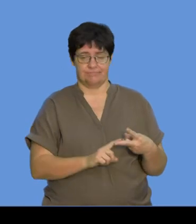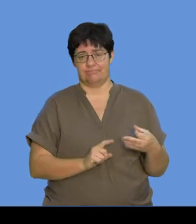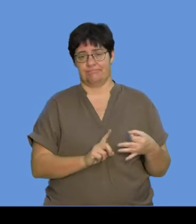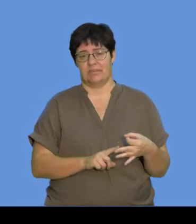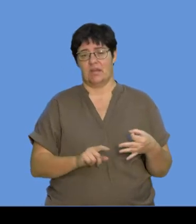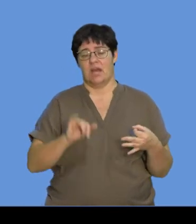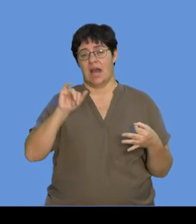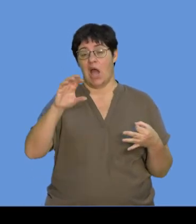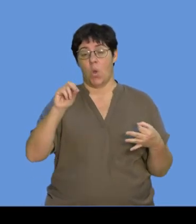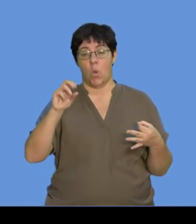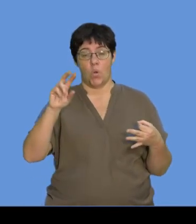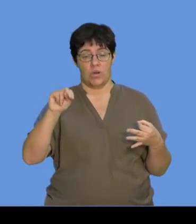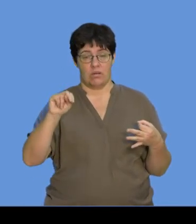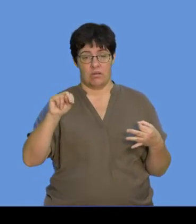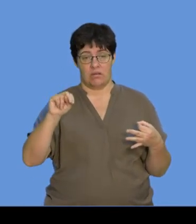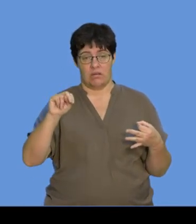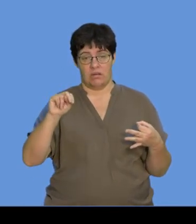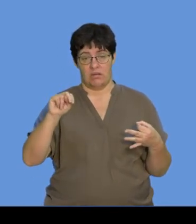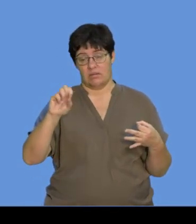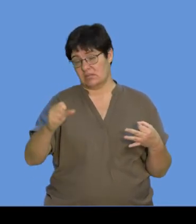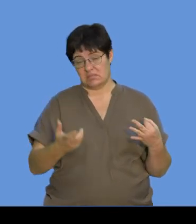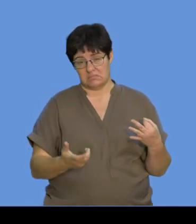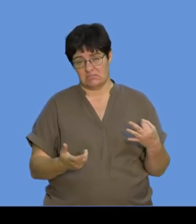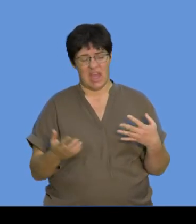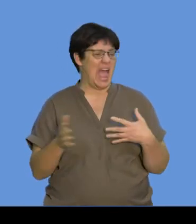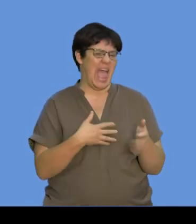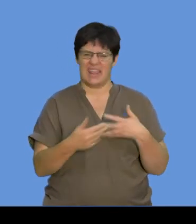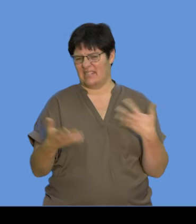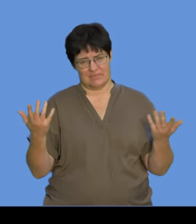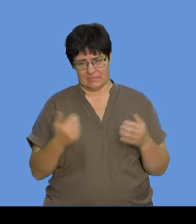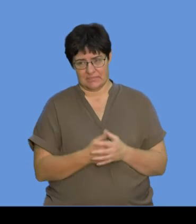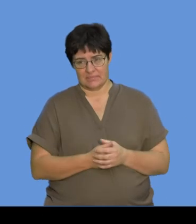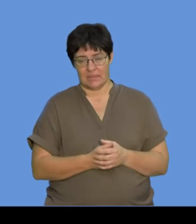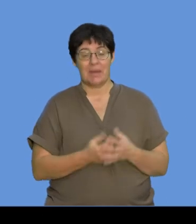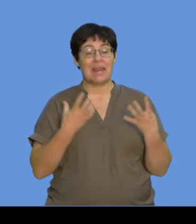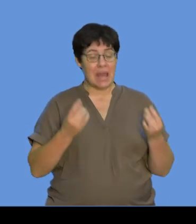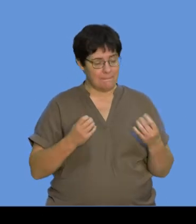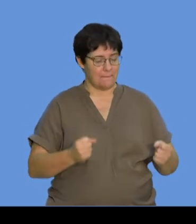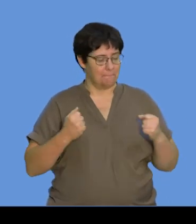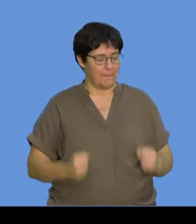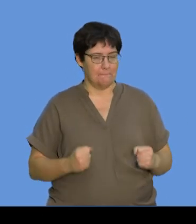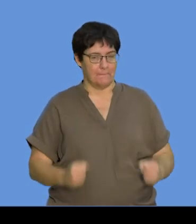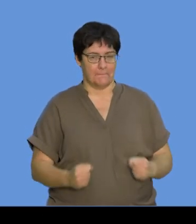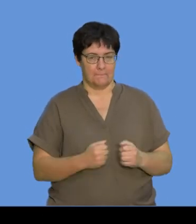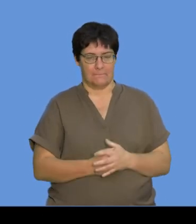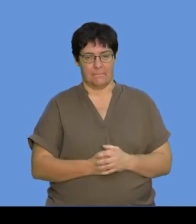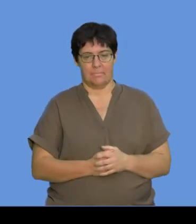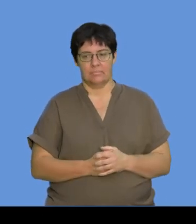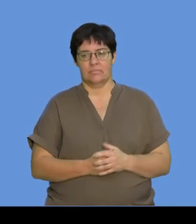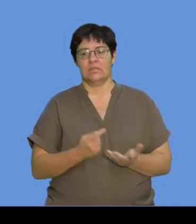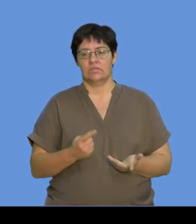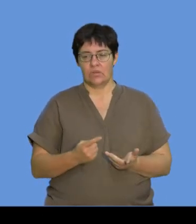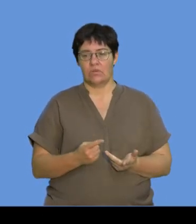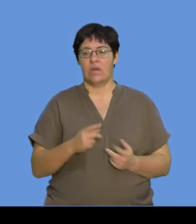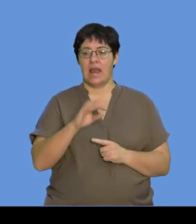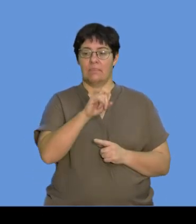It can be ions. It can be anything, okay? But the number is constant. So in an element, the particles are atoms or molecules, if